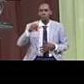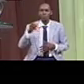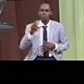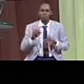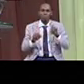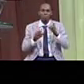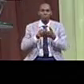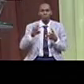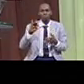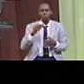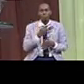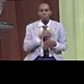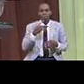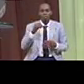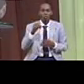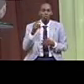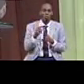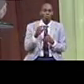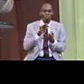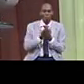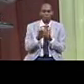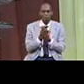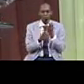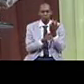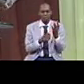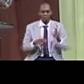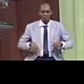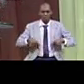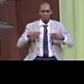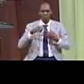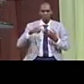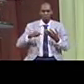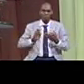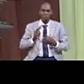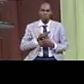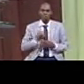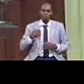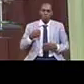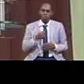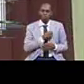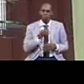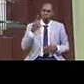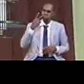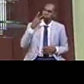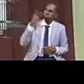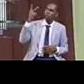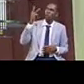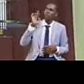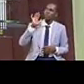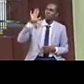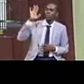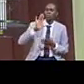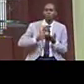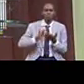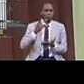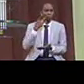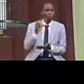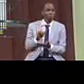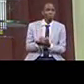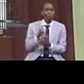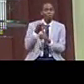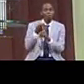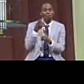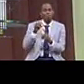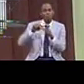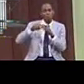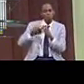word became flesh and dwelt among us, and we beheld his glory. You see that from the very beginning